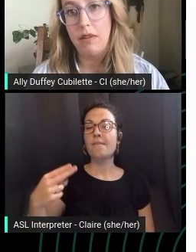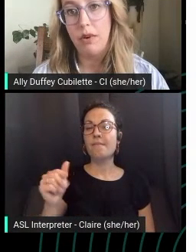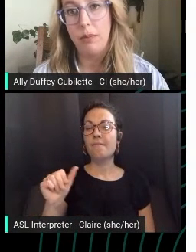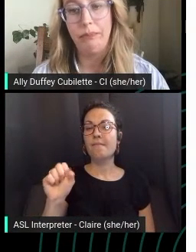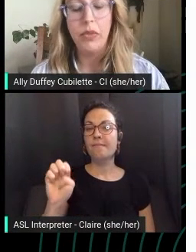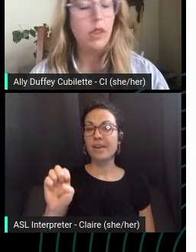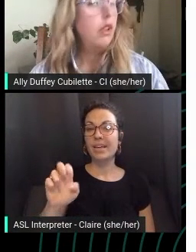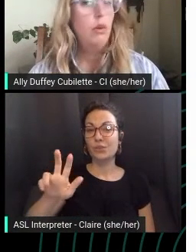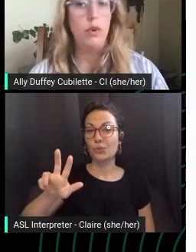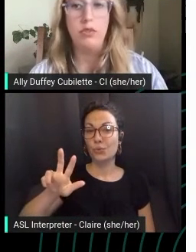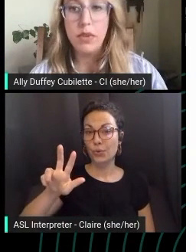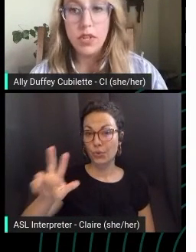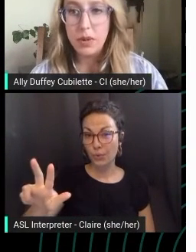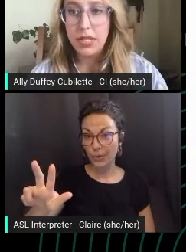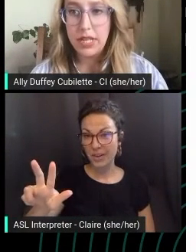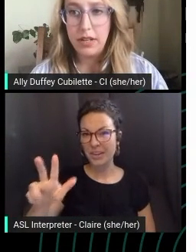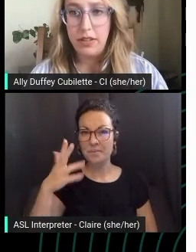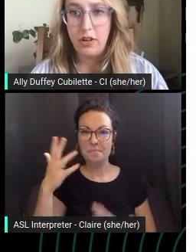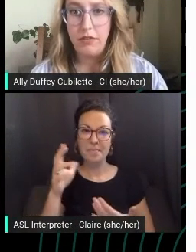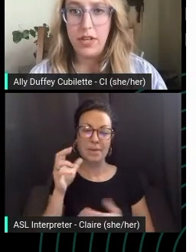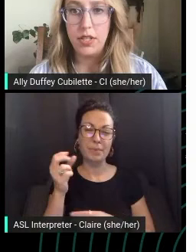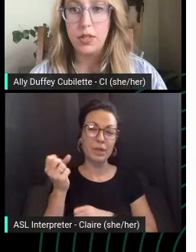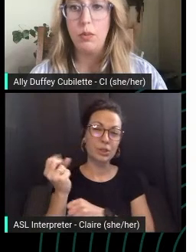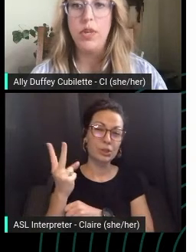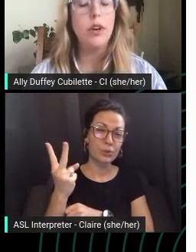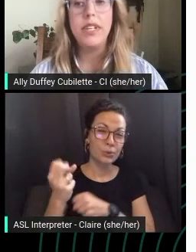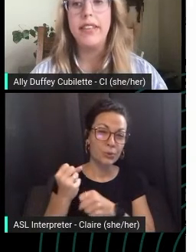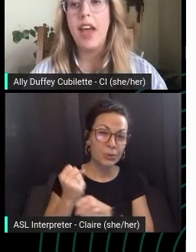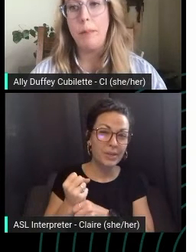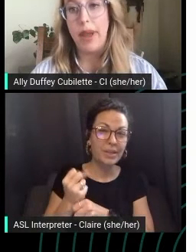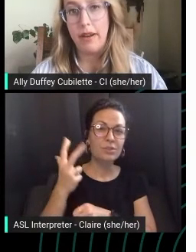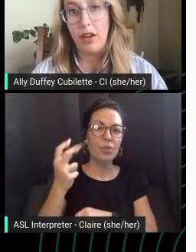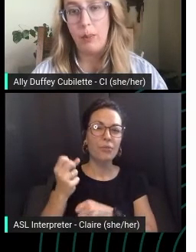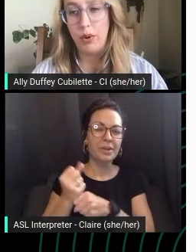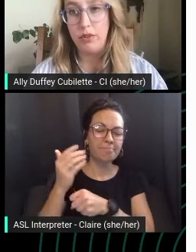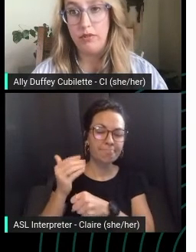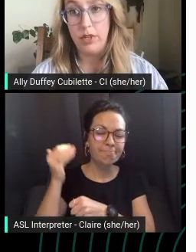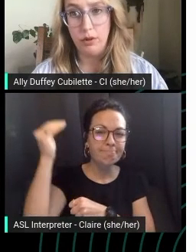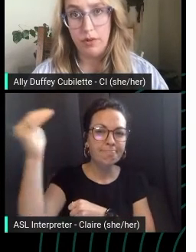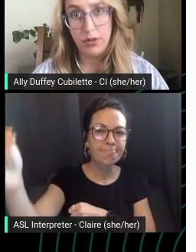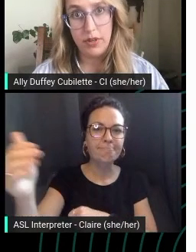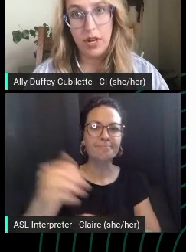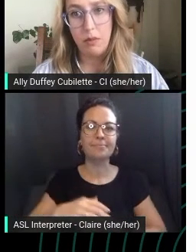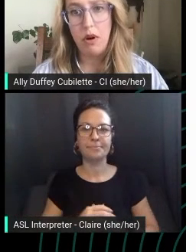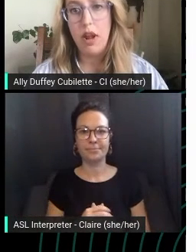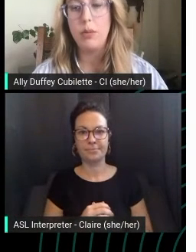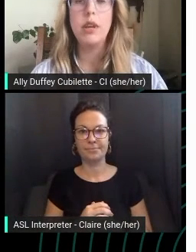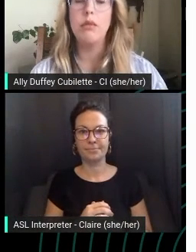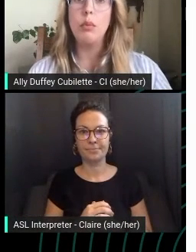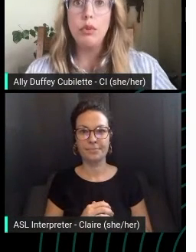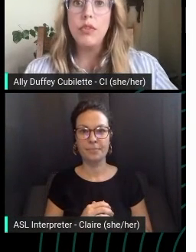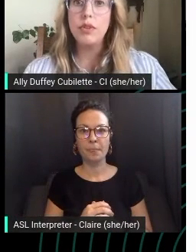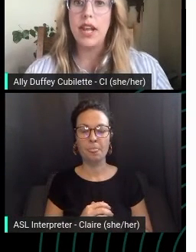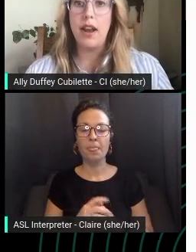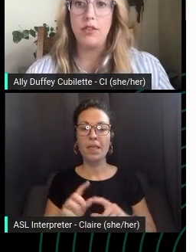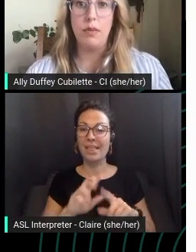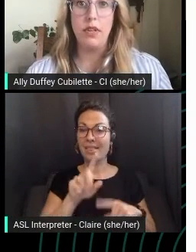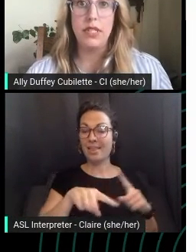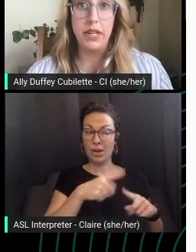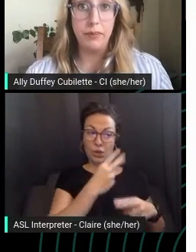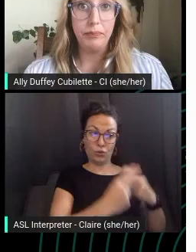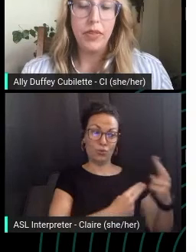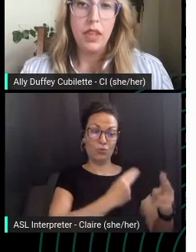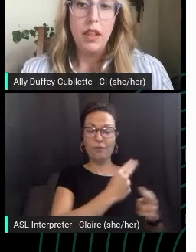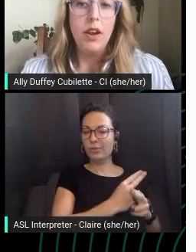primary platform. We're familiar with the data in the interface. We don't need that backup of Universal anymore, and we can remove those tags